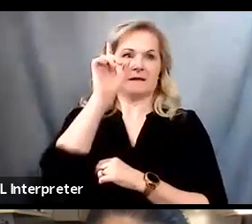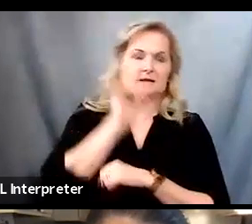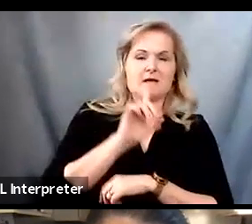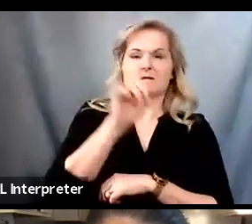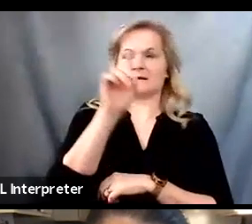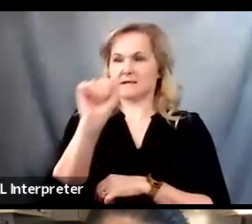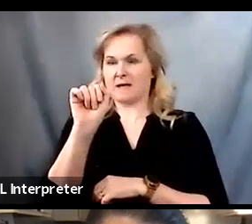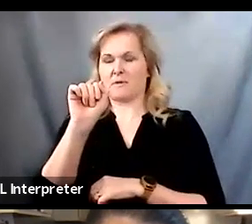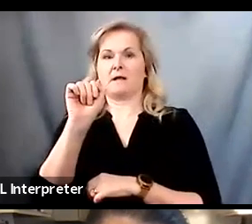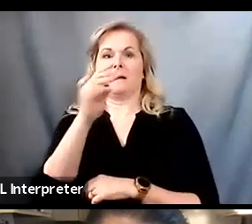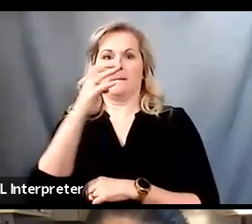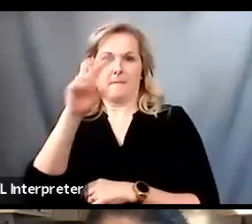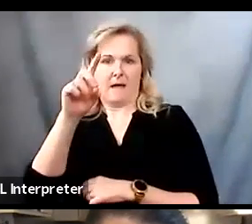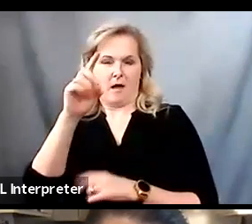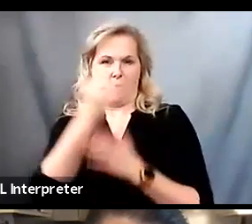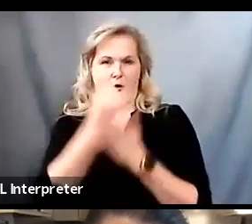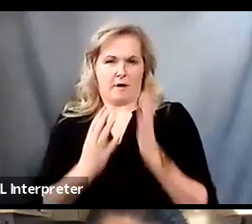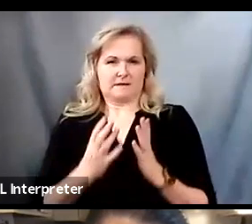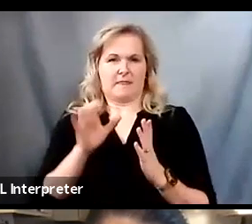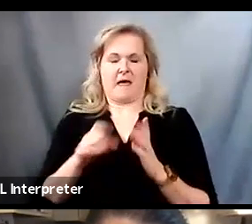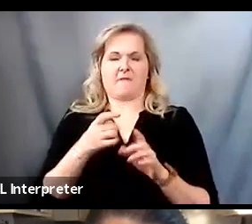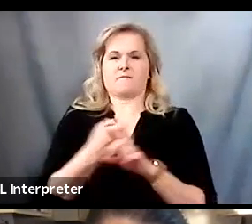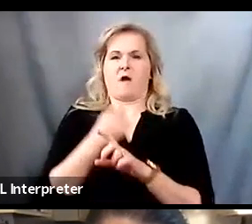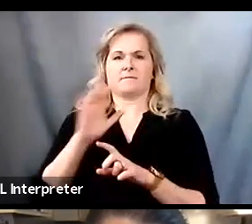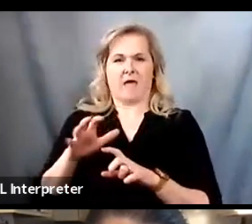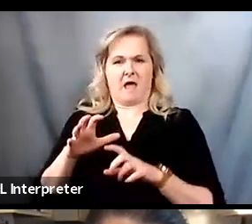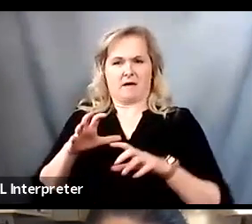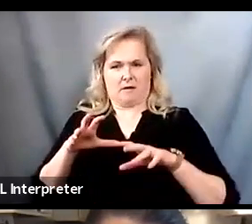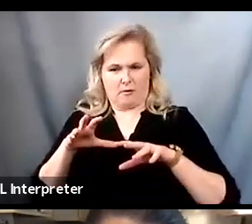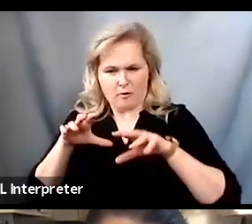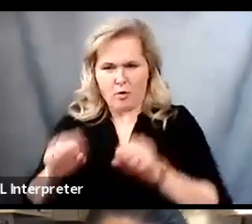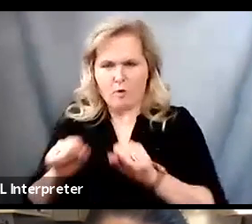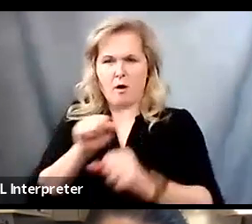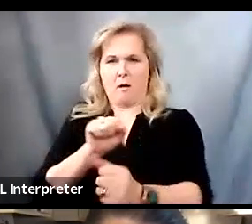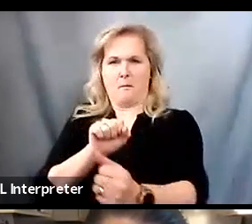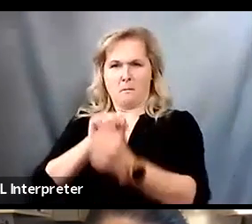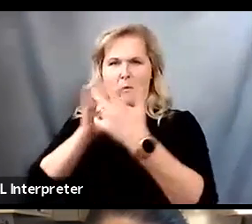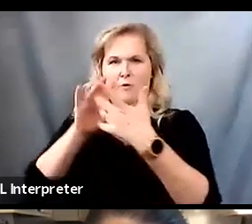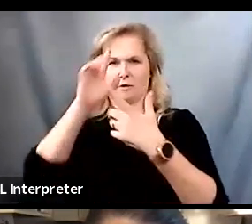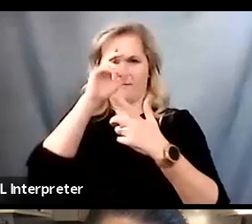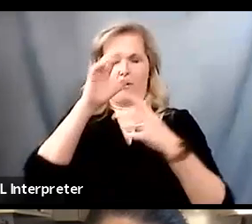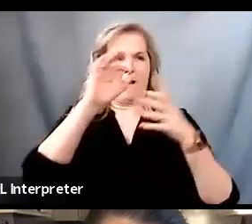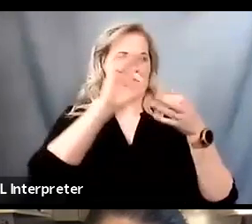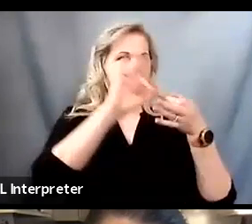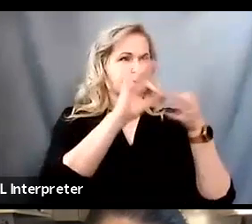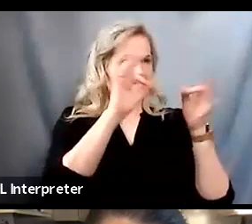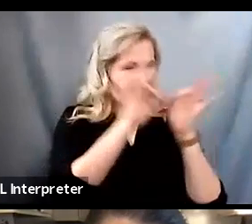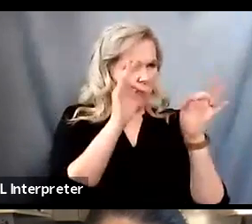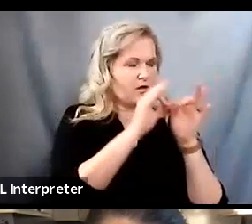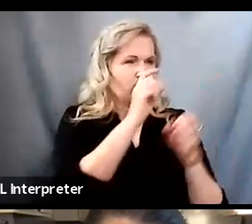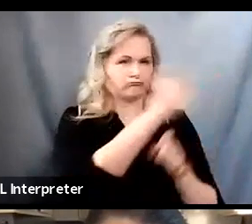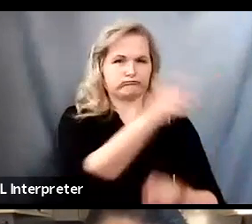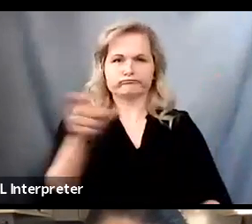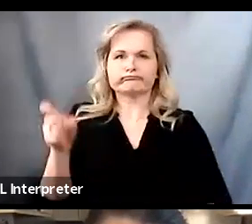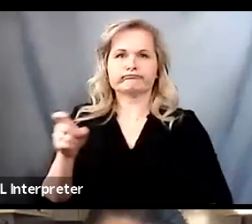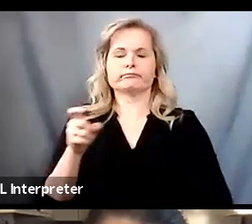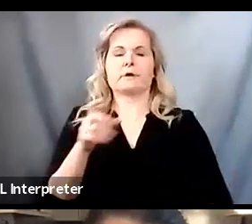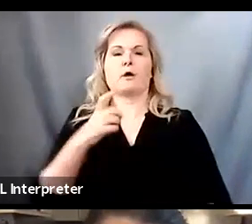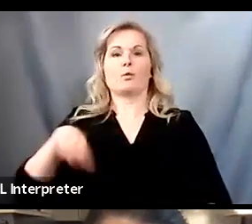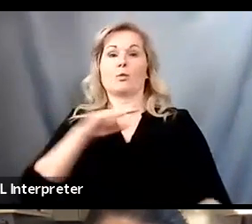artists face emerge from colonial ways of assigning value and human dignity. We